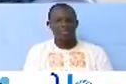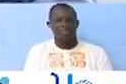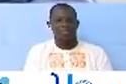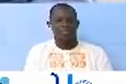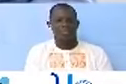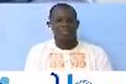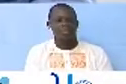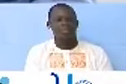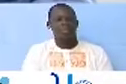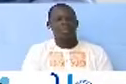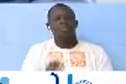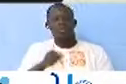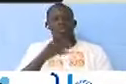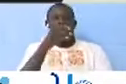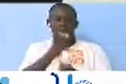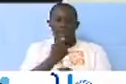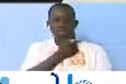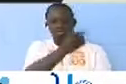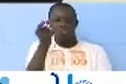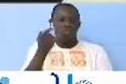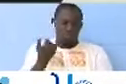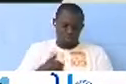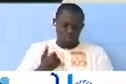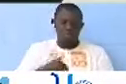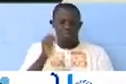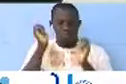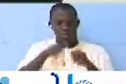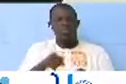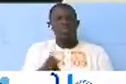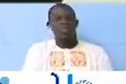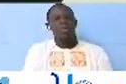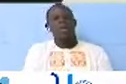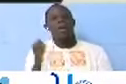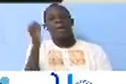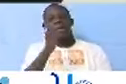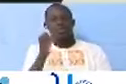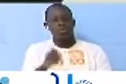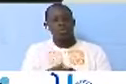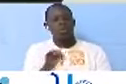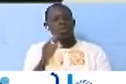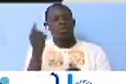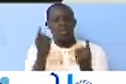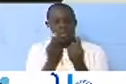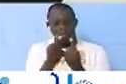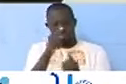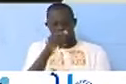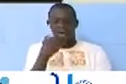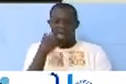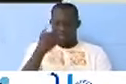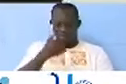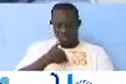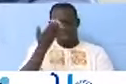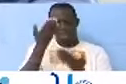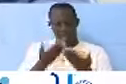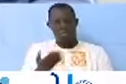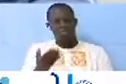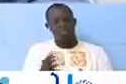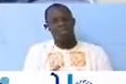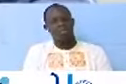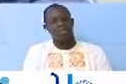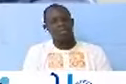from Makoele, he would assist you people. Tell me, I can so that the things that you are asking me, I mean,